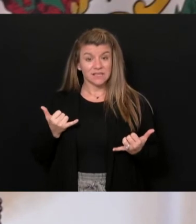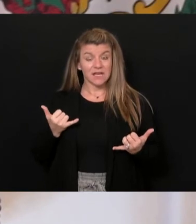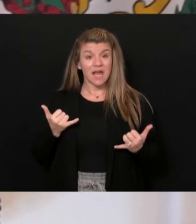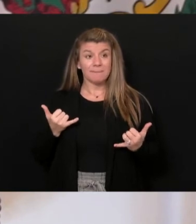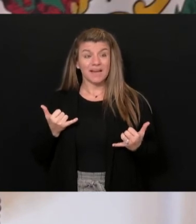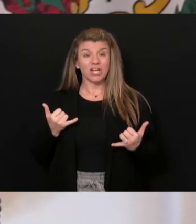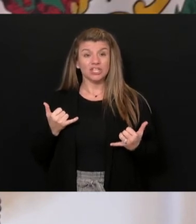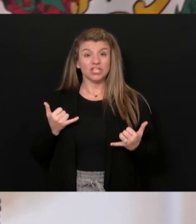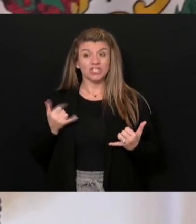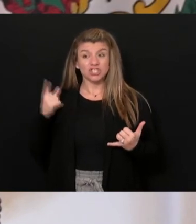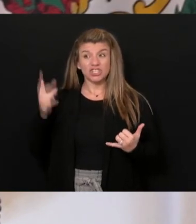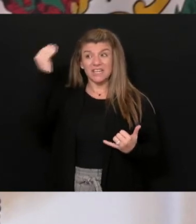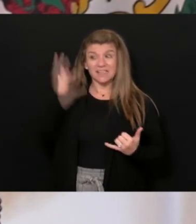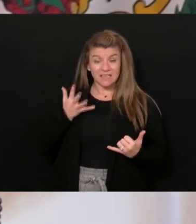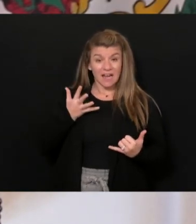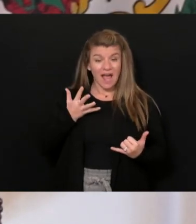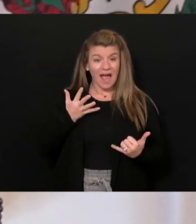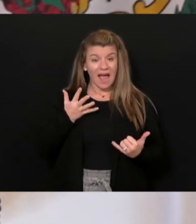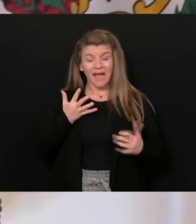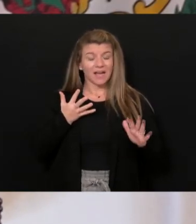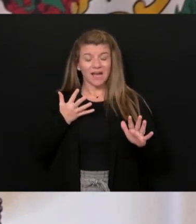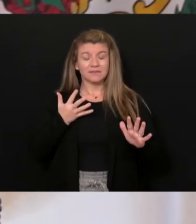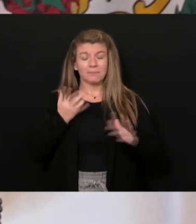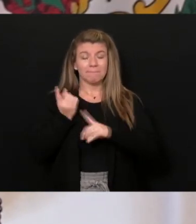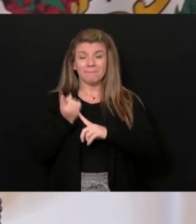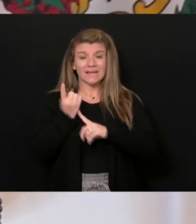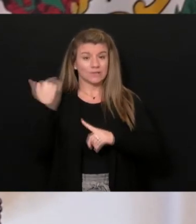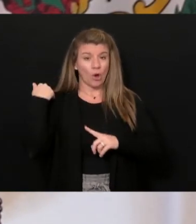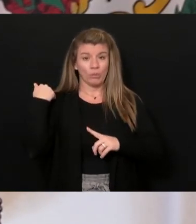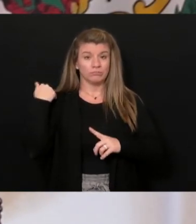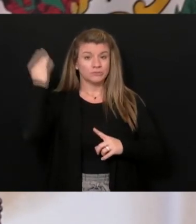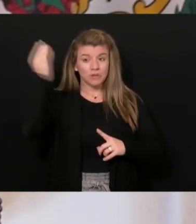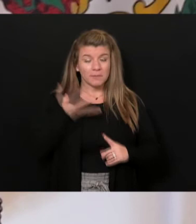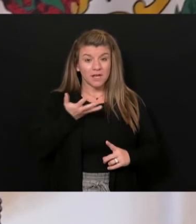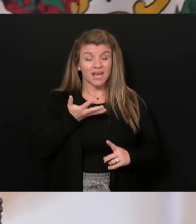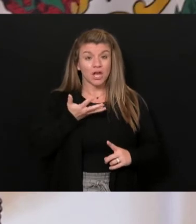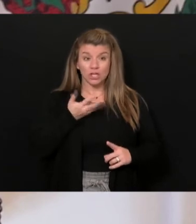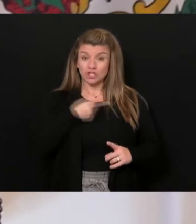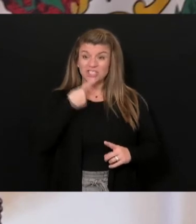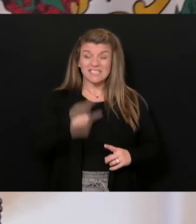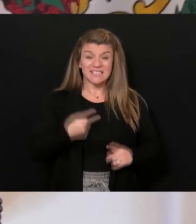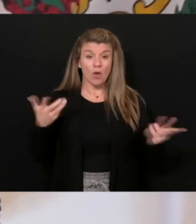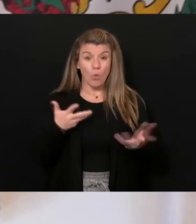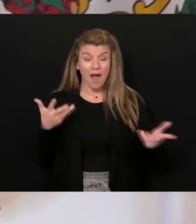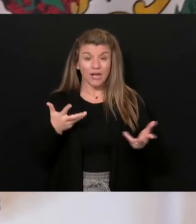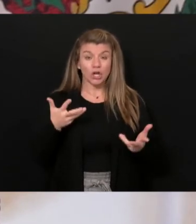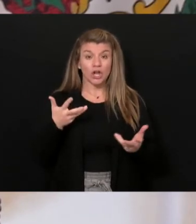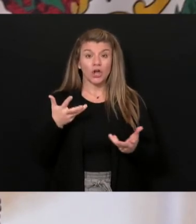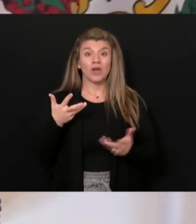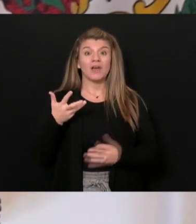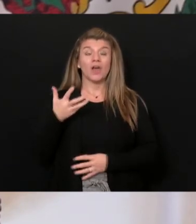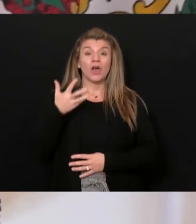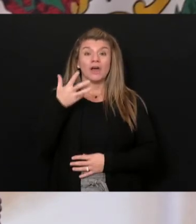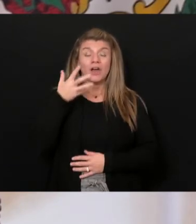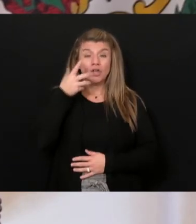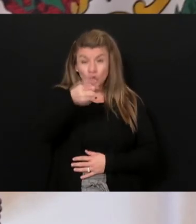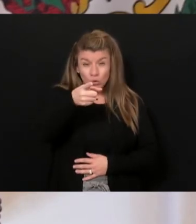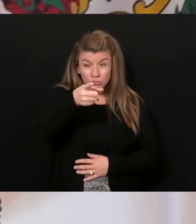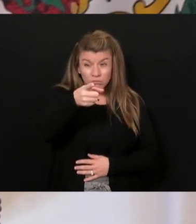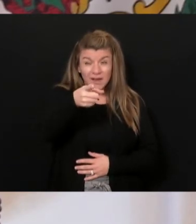she said and not seconds, but minutes ago, what she said was this: if